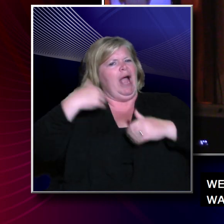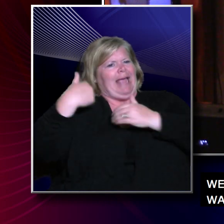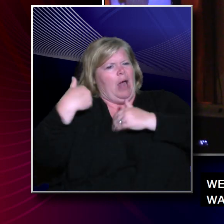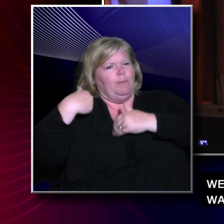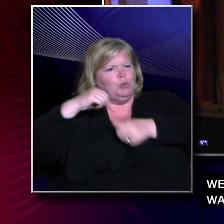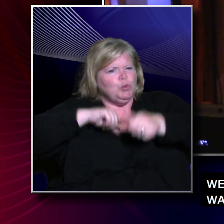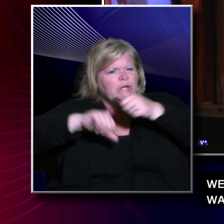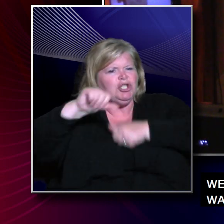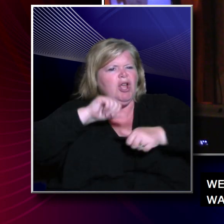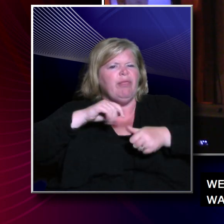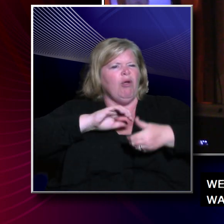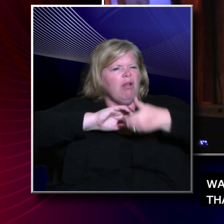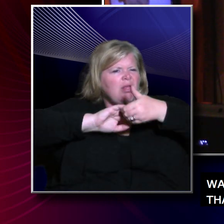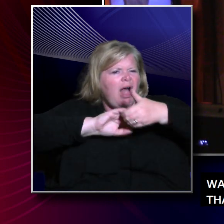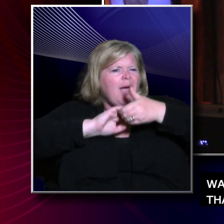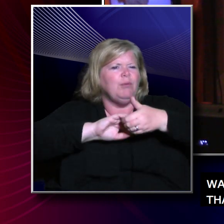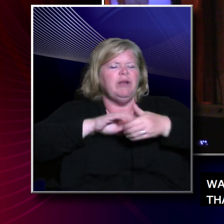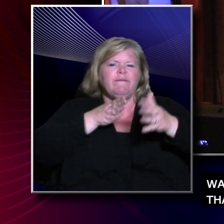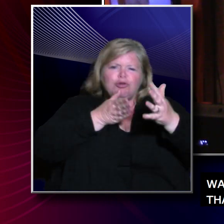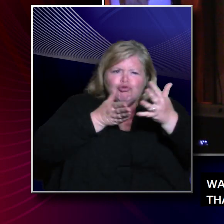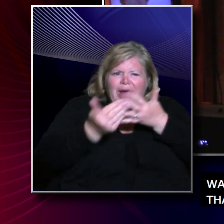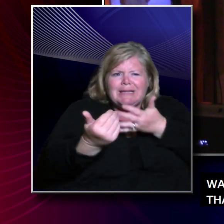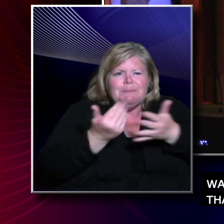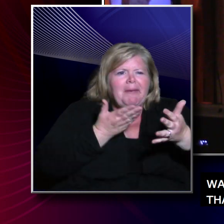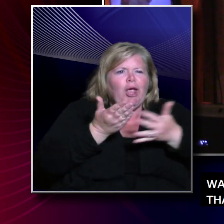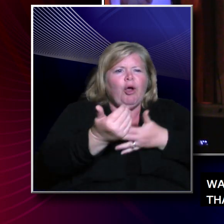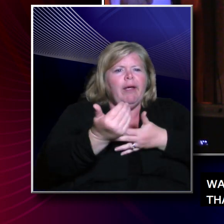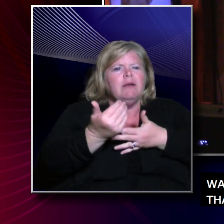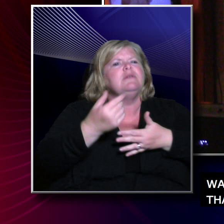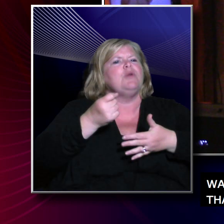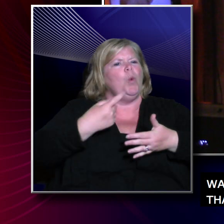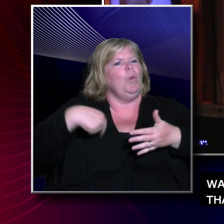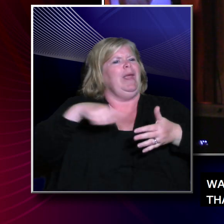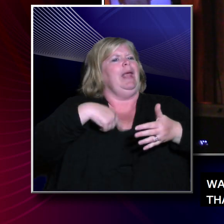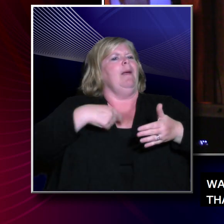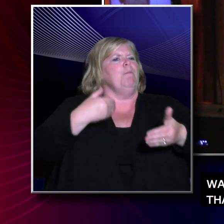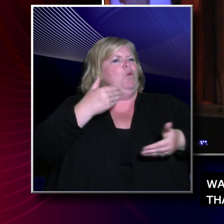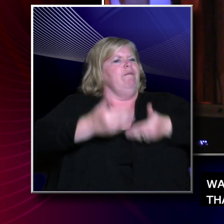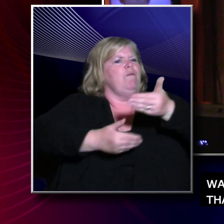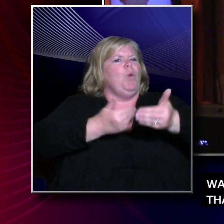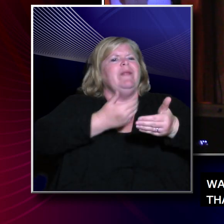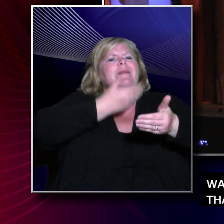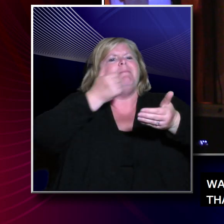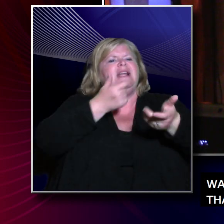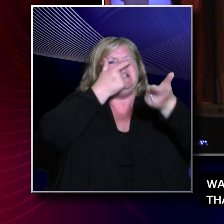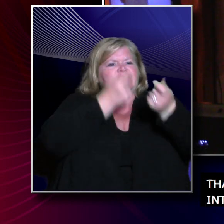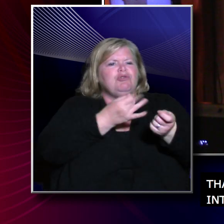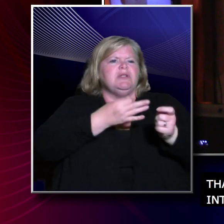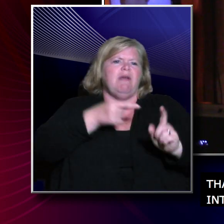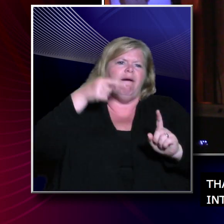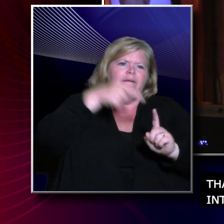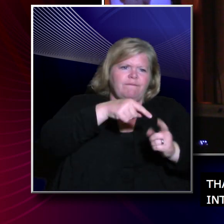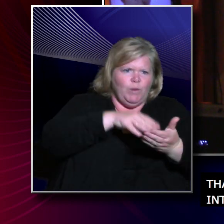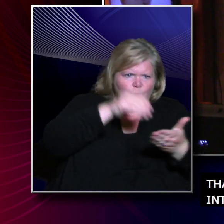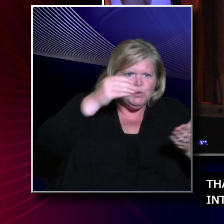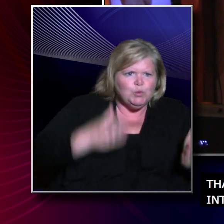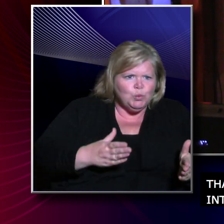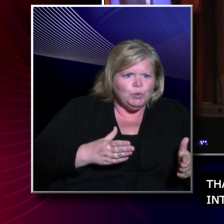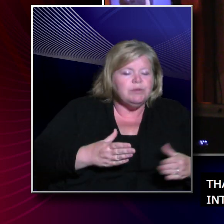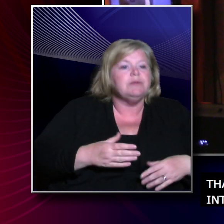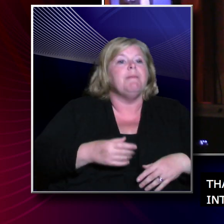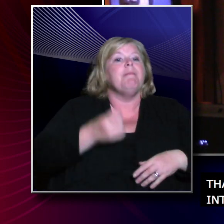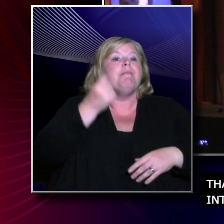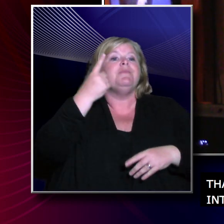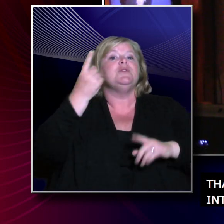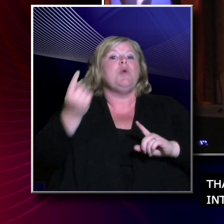that's transparent, and that we move forward in the best interest of our students. So going back